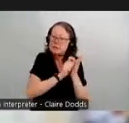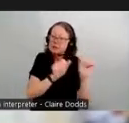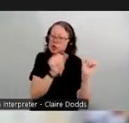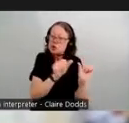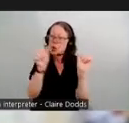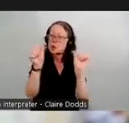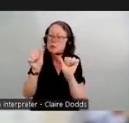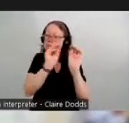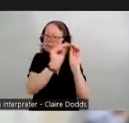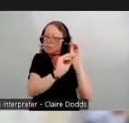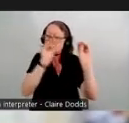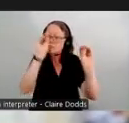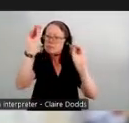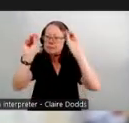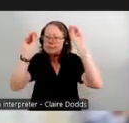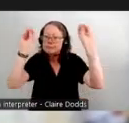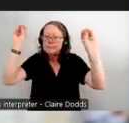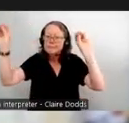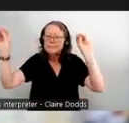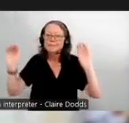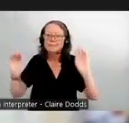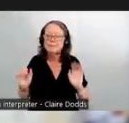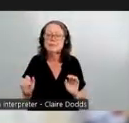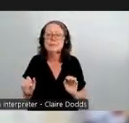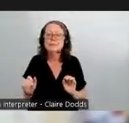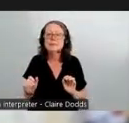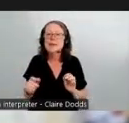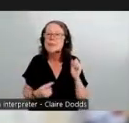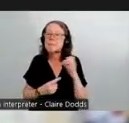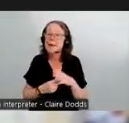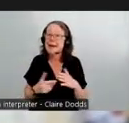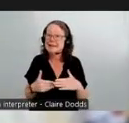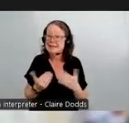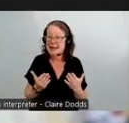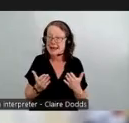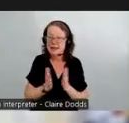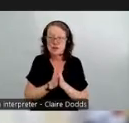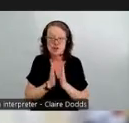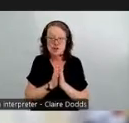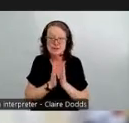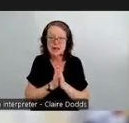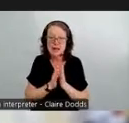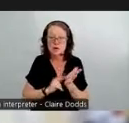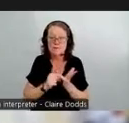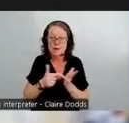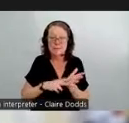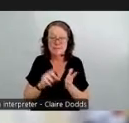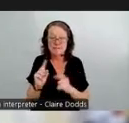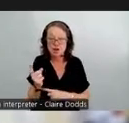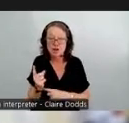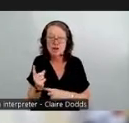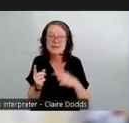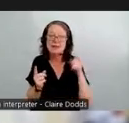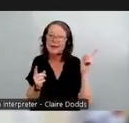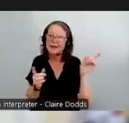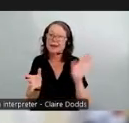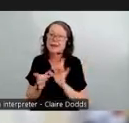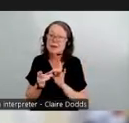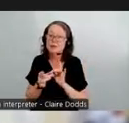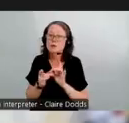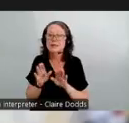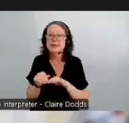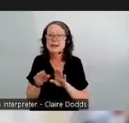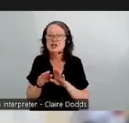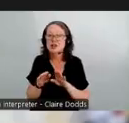The main day is Sunday, the 1st of November, which then knocks into the National Literacy Trust Non-Fiction November. So